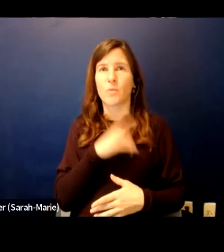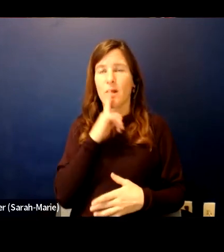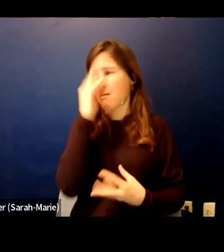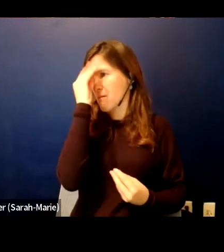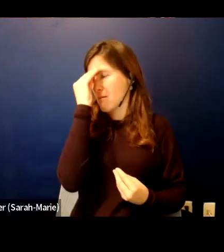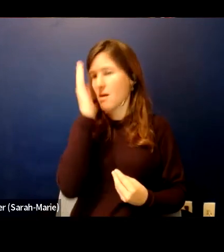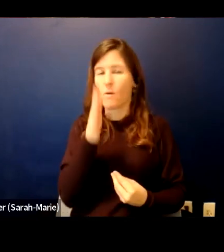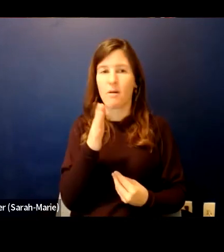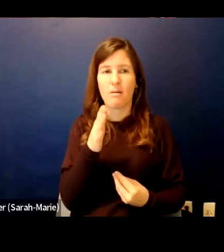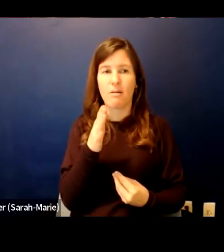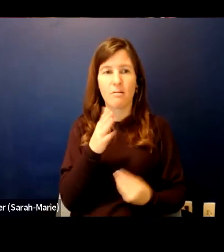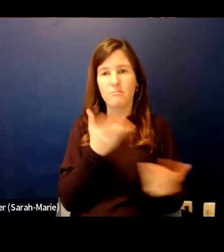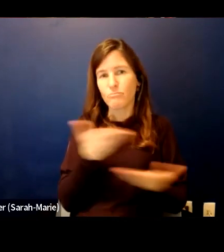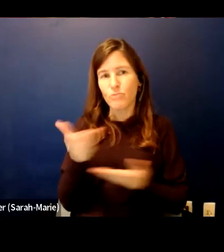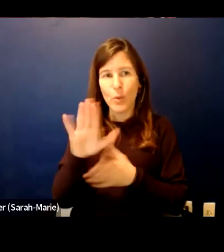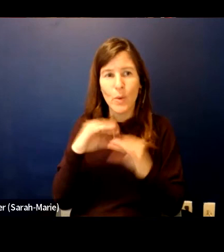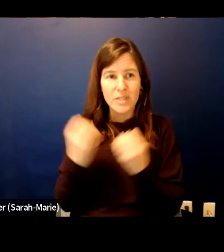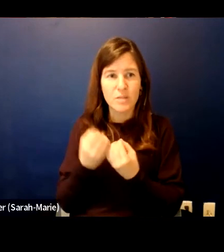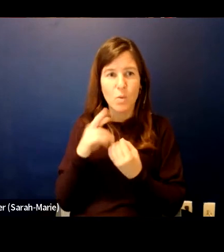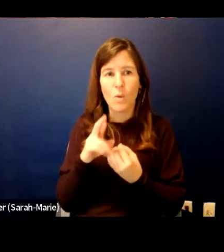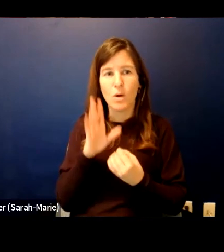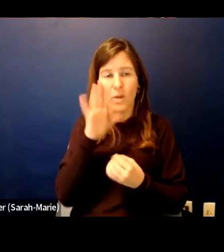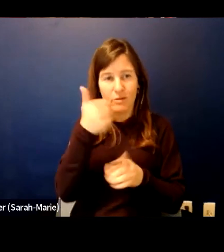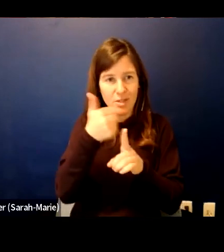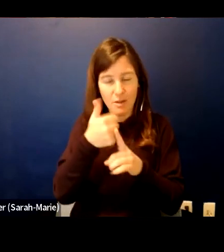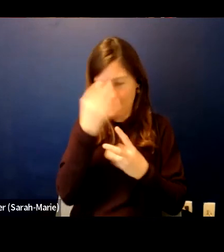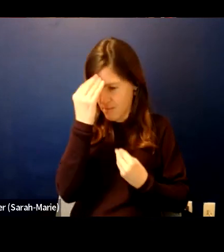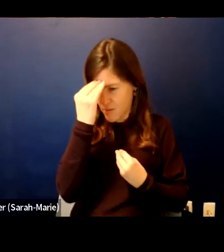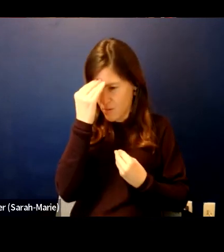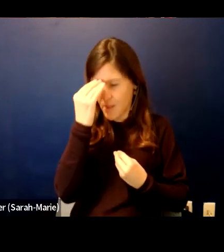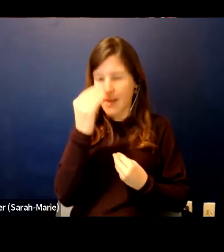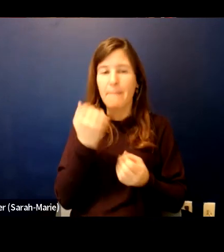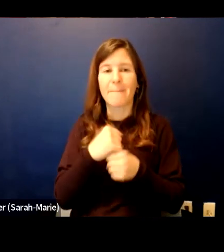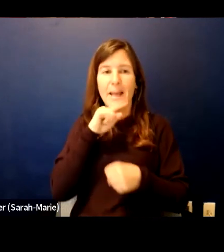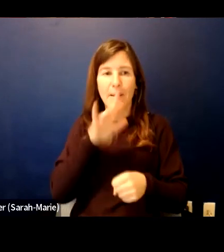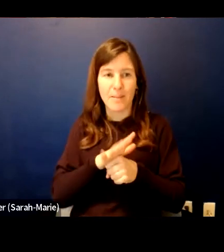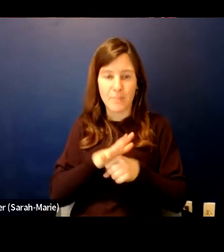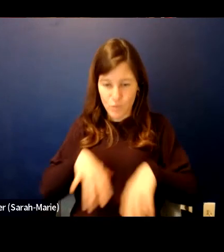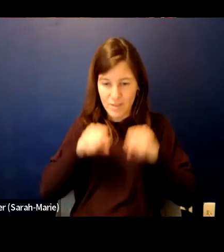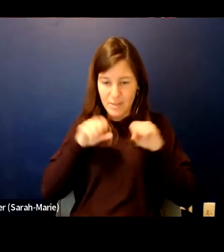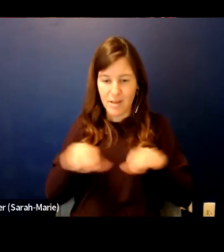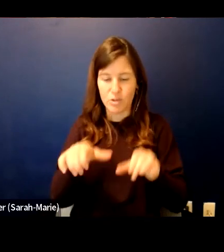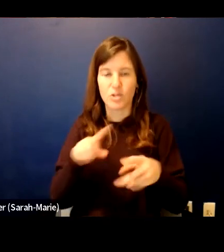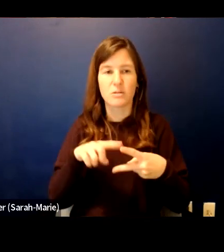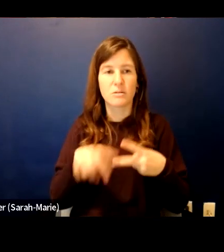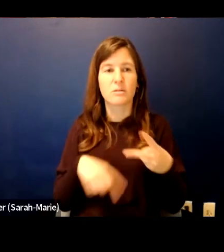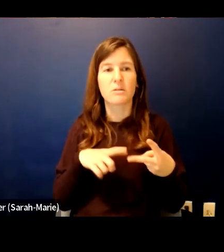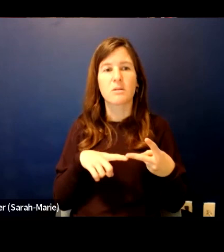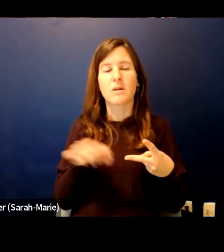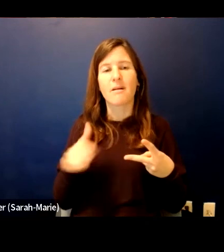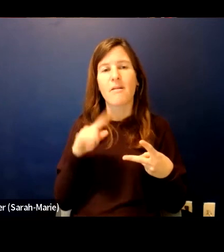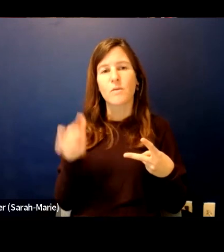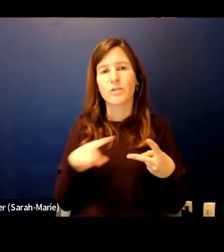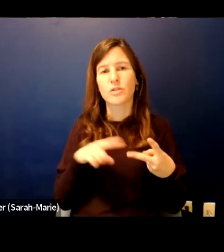your organization to make a commitment on and to take action on? And the second question to ponder is,